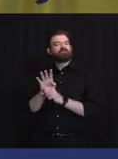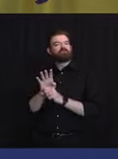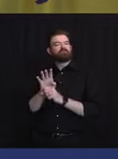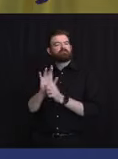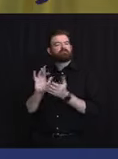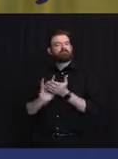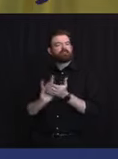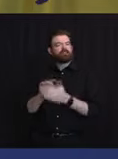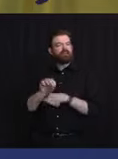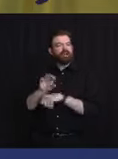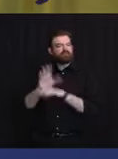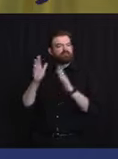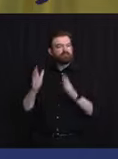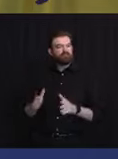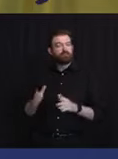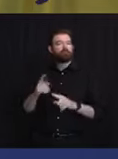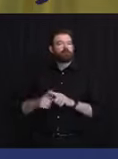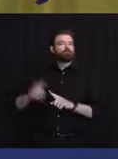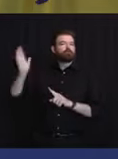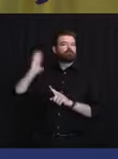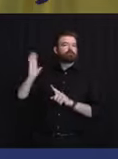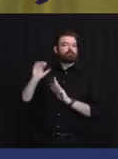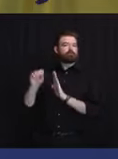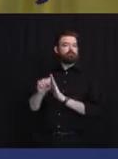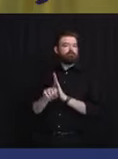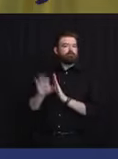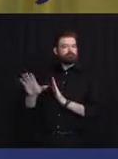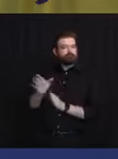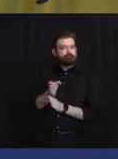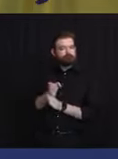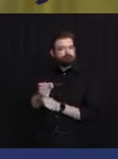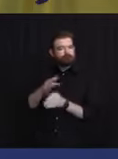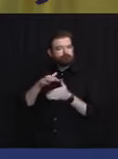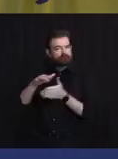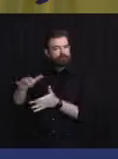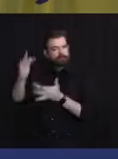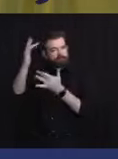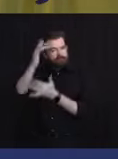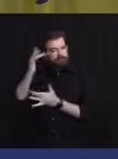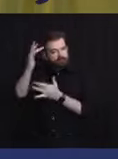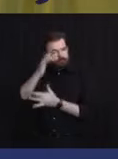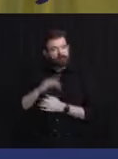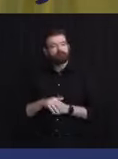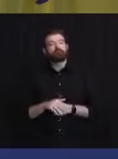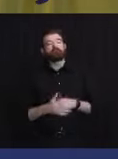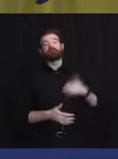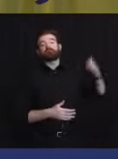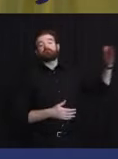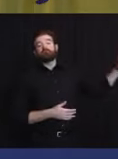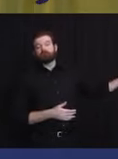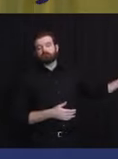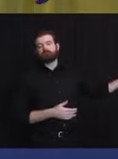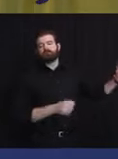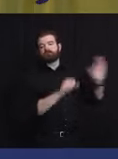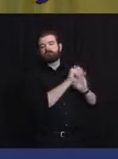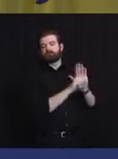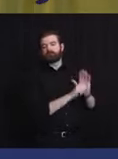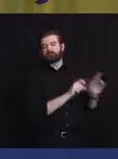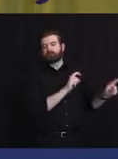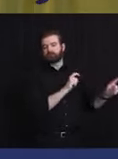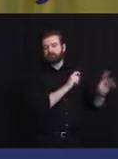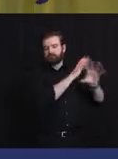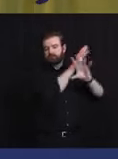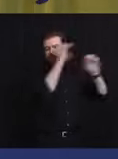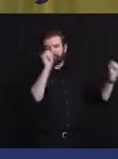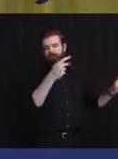Bresnitz. To my far left, another guy who needs no introduction, State Police Superintendent Colonel Pat Callahan. And I'm thrilled